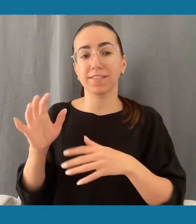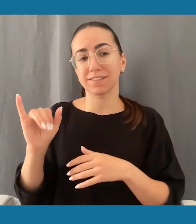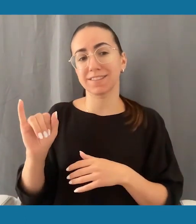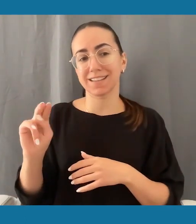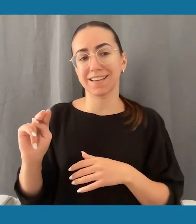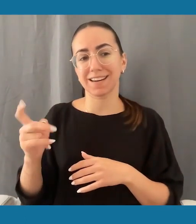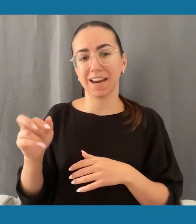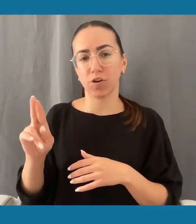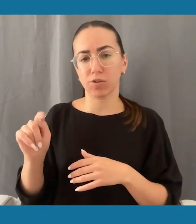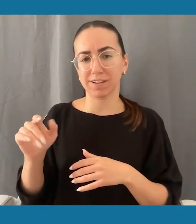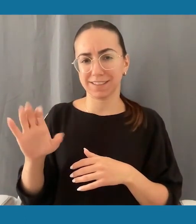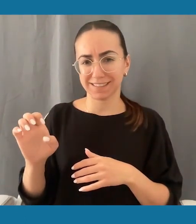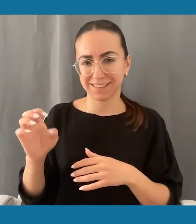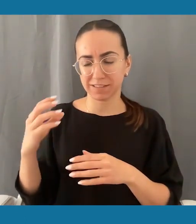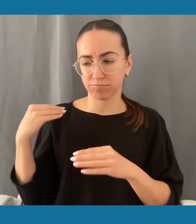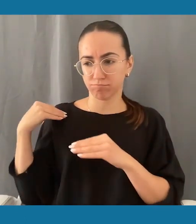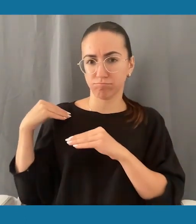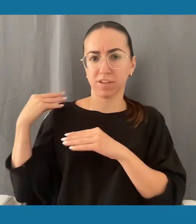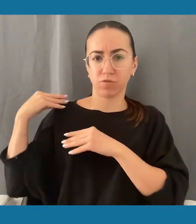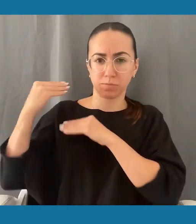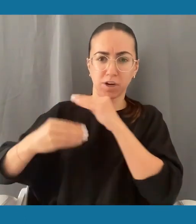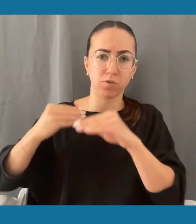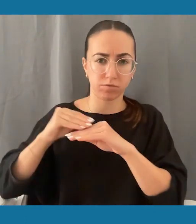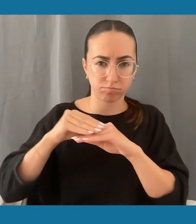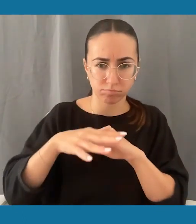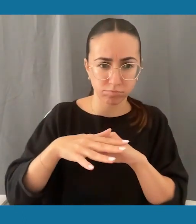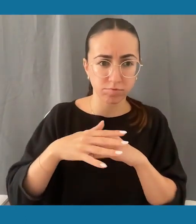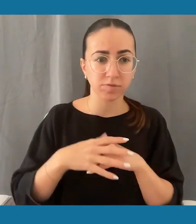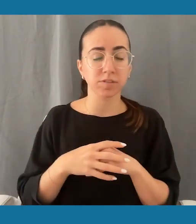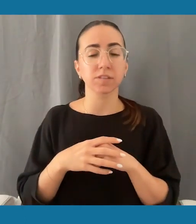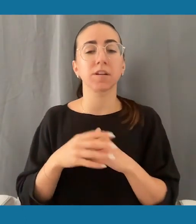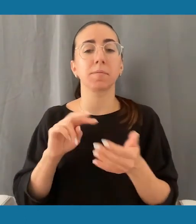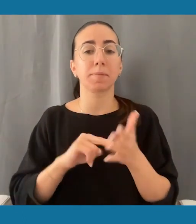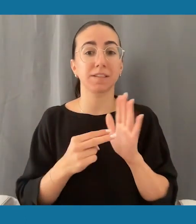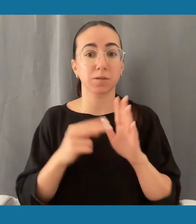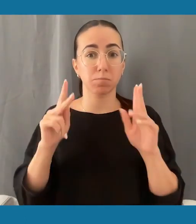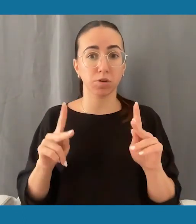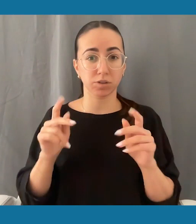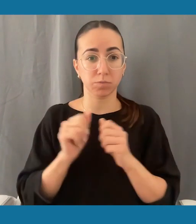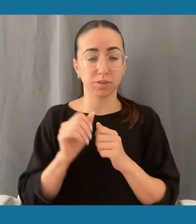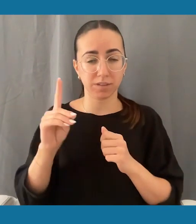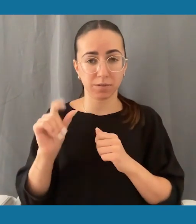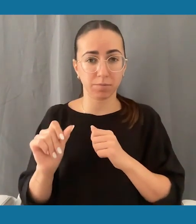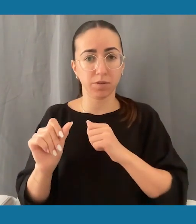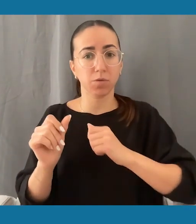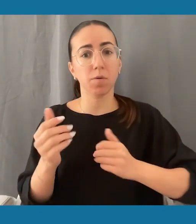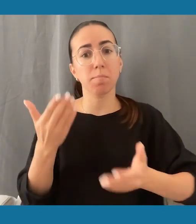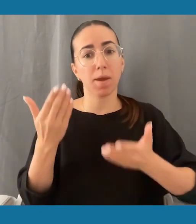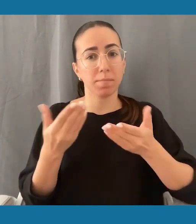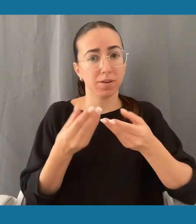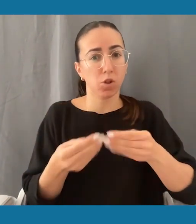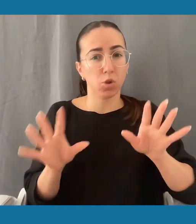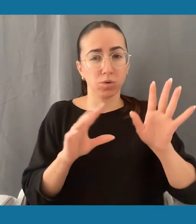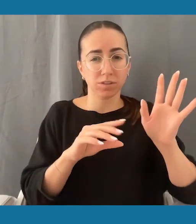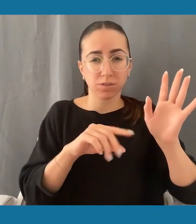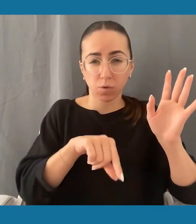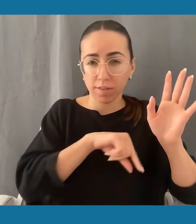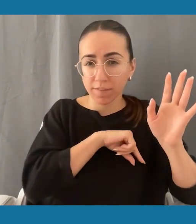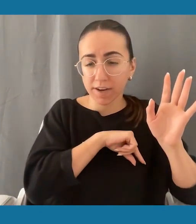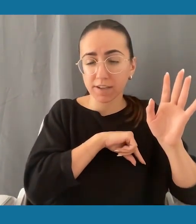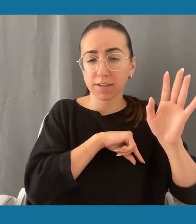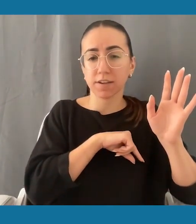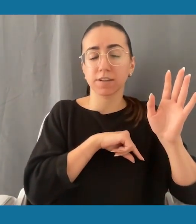with a disability will cause the person with a disability to lose eligibility or not be able